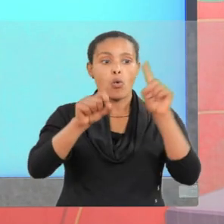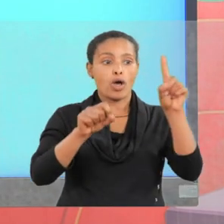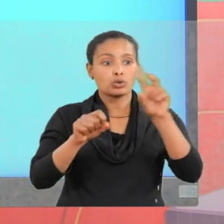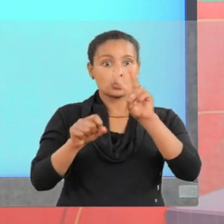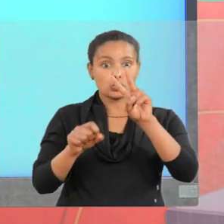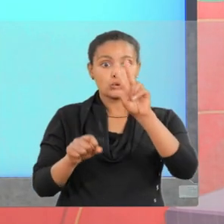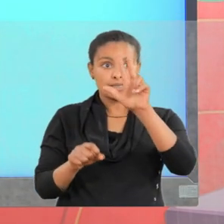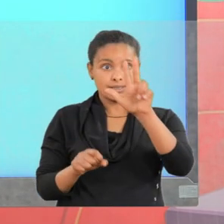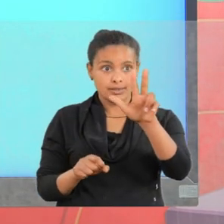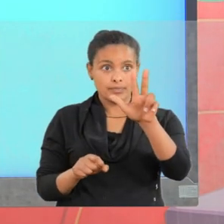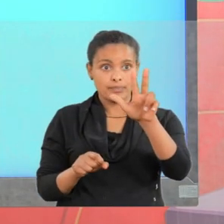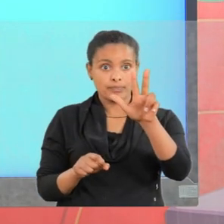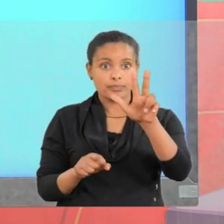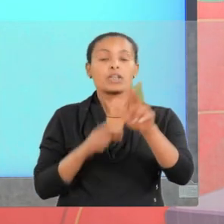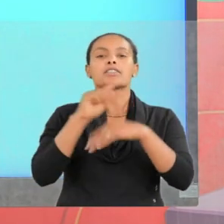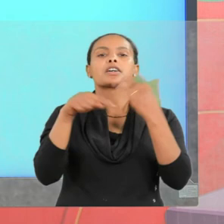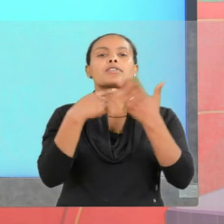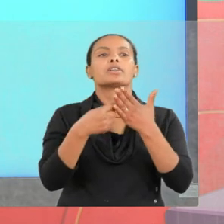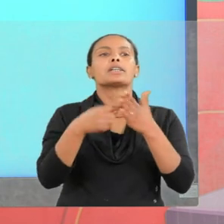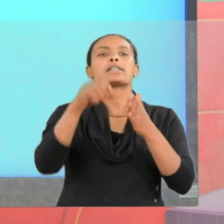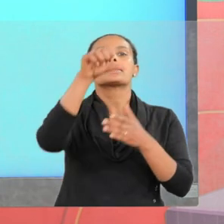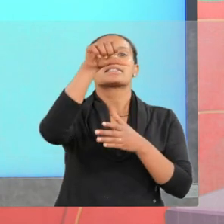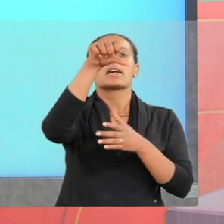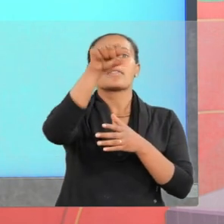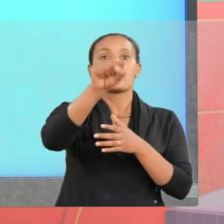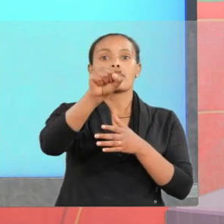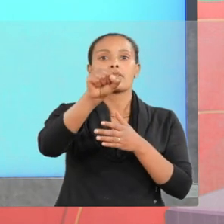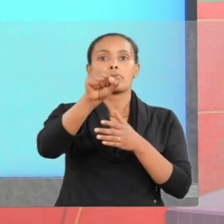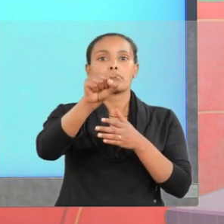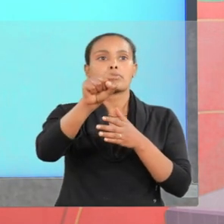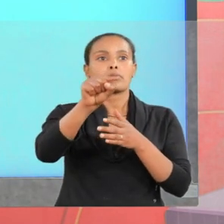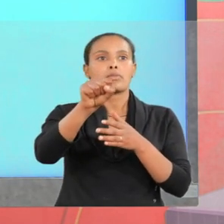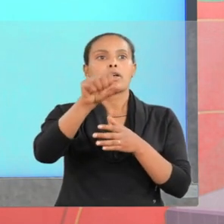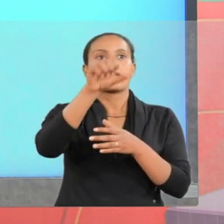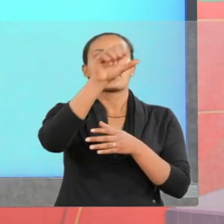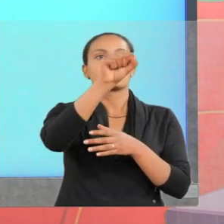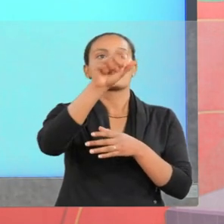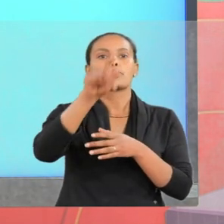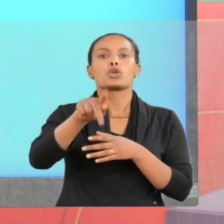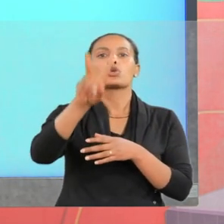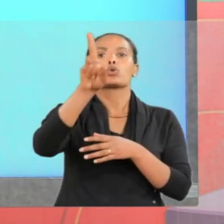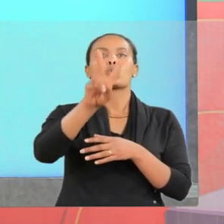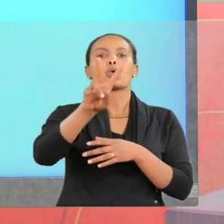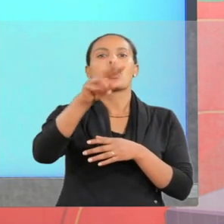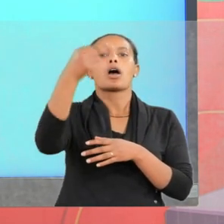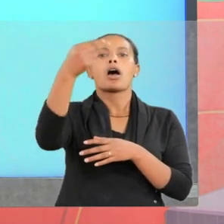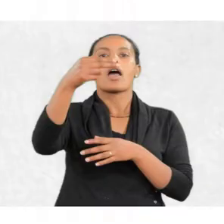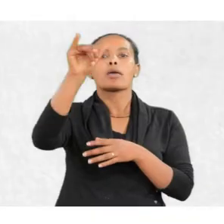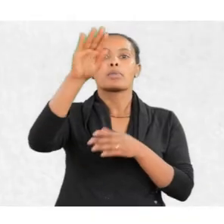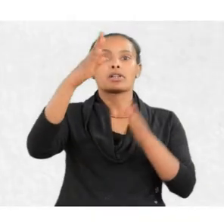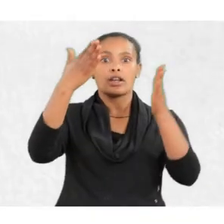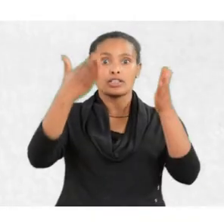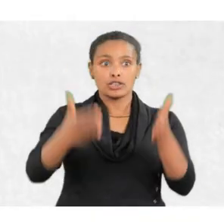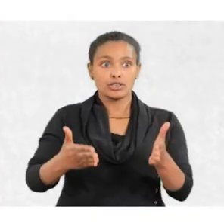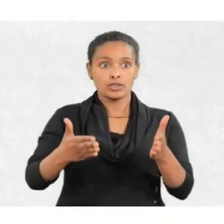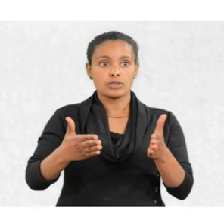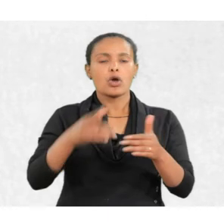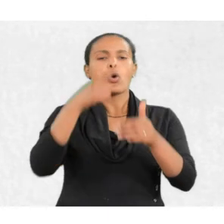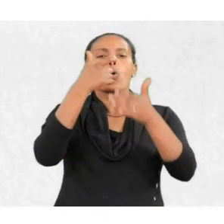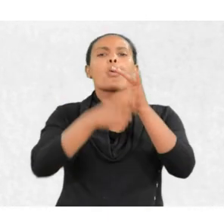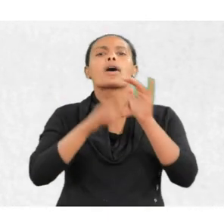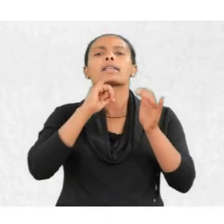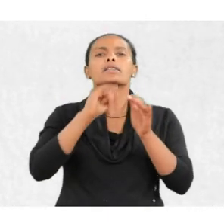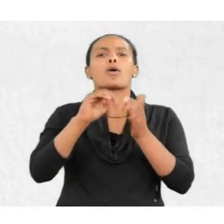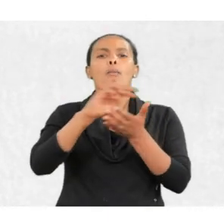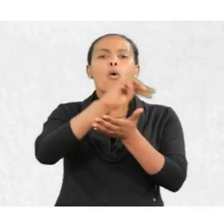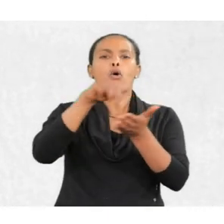2, 3. Therefore, sulfur undergo sp2 hybridization. What is